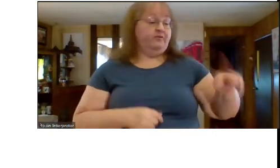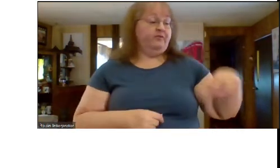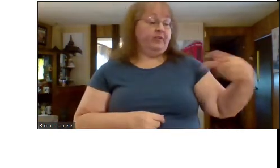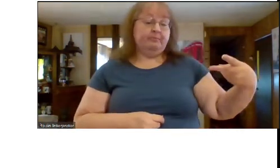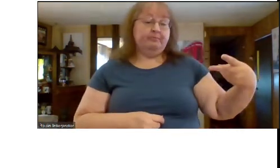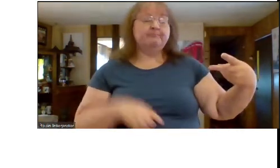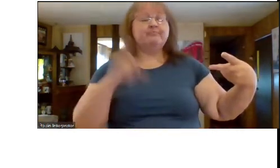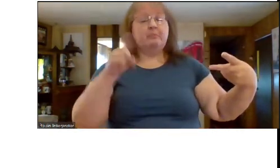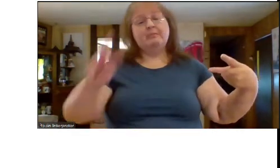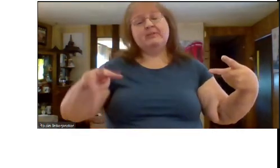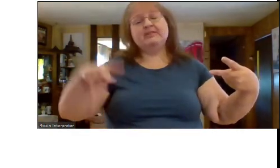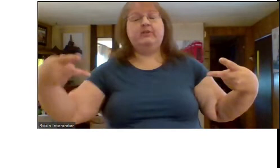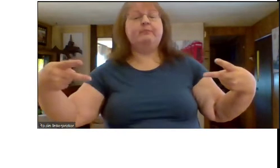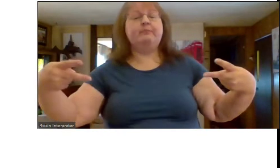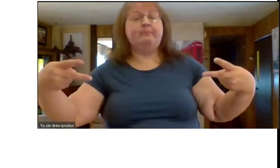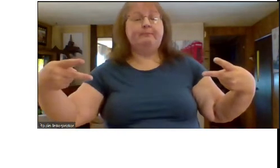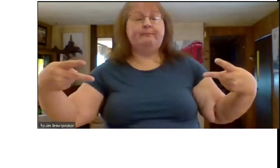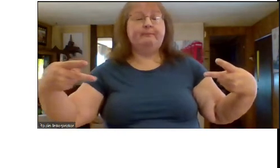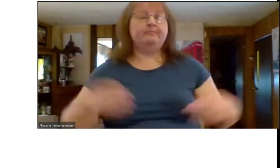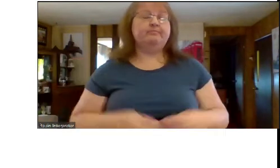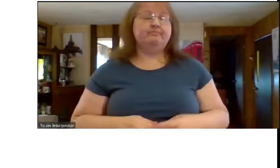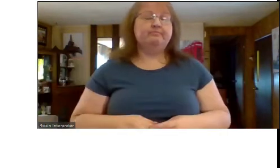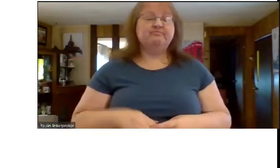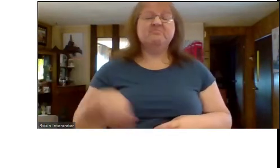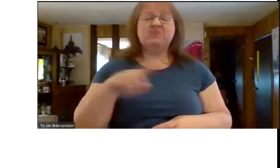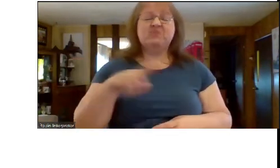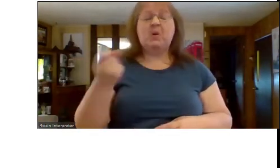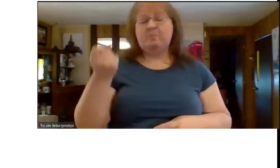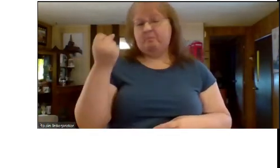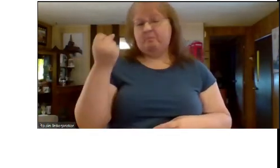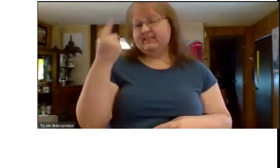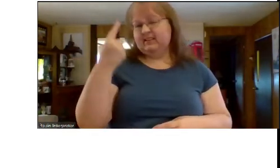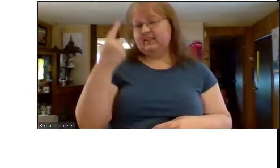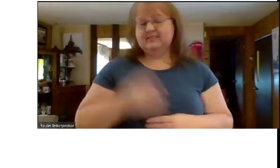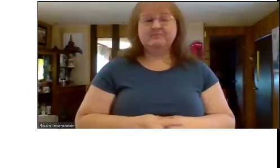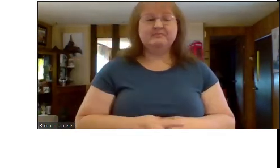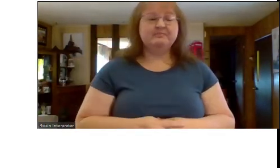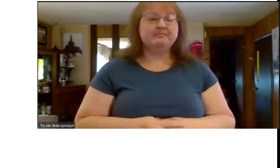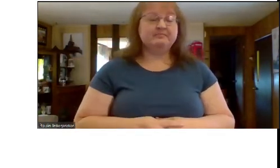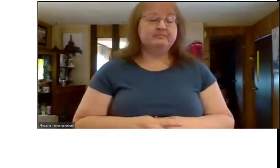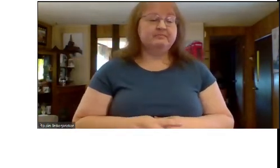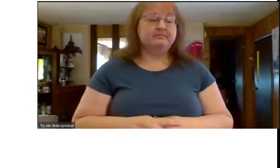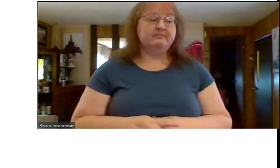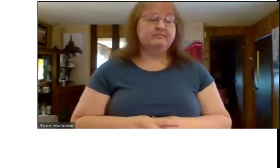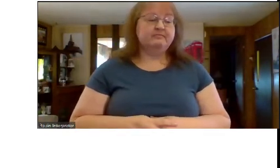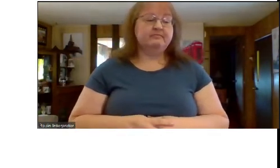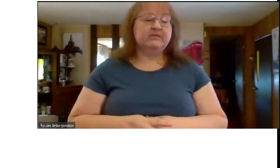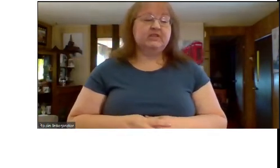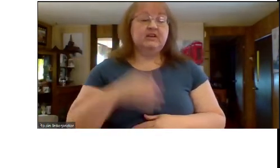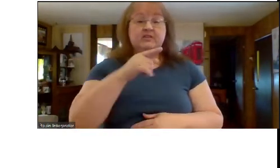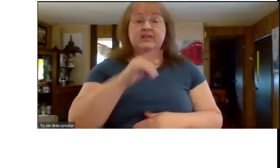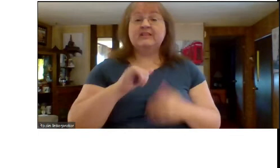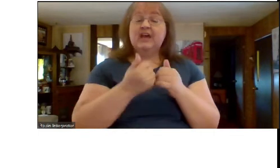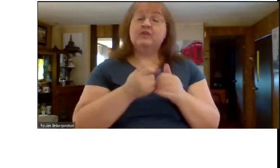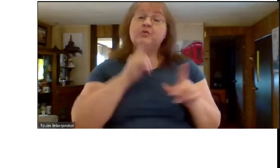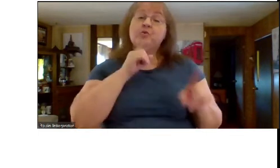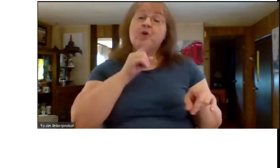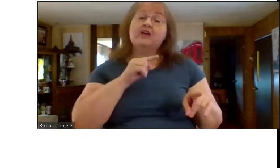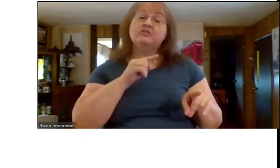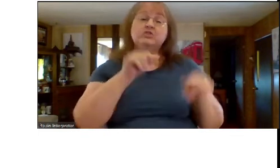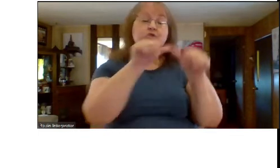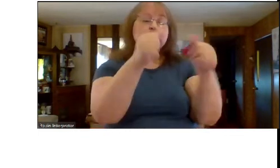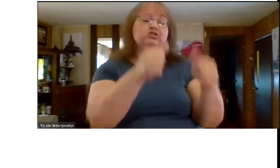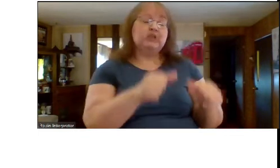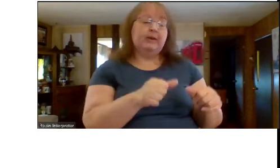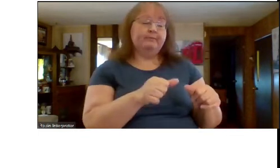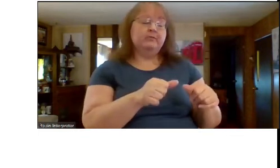you flip one side, you need to flip everything else on the other side too. So it makes sense. So this is